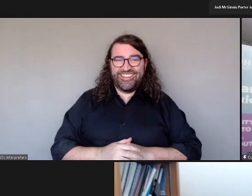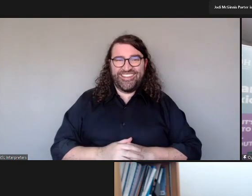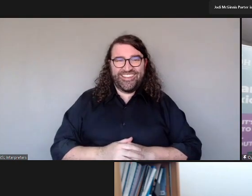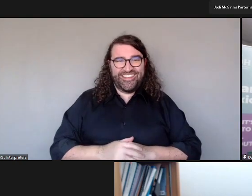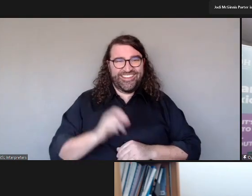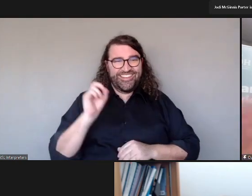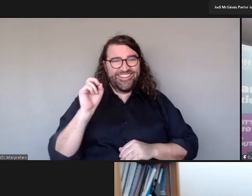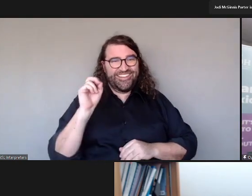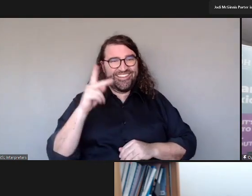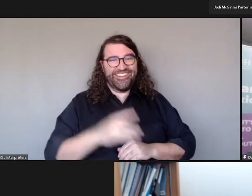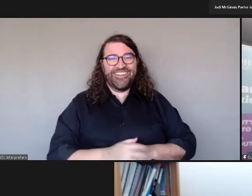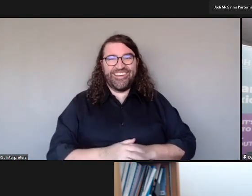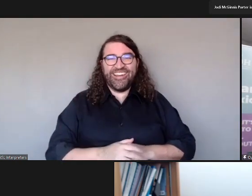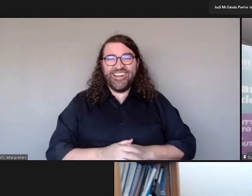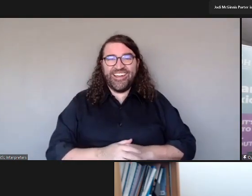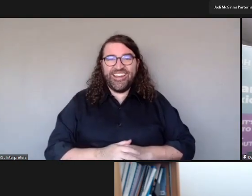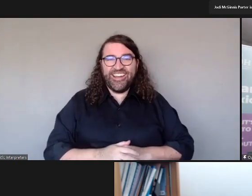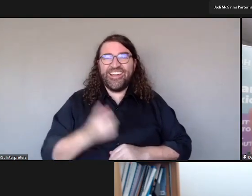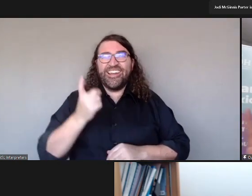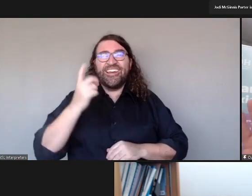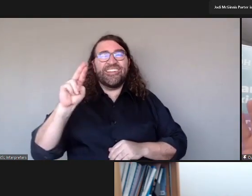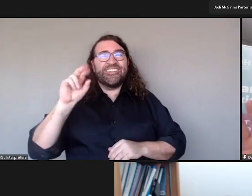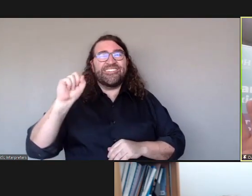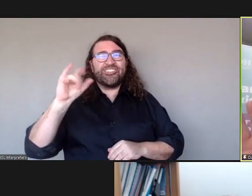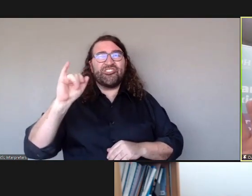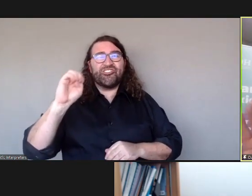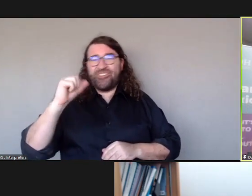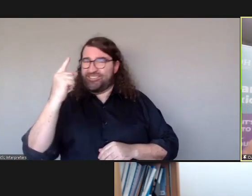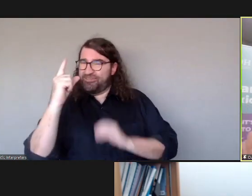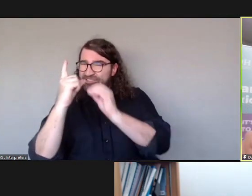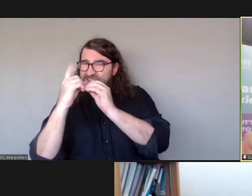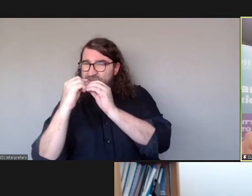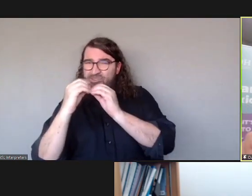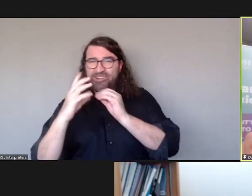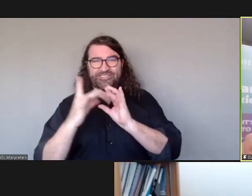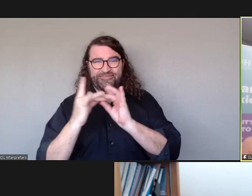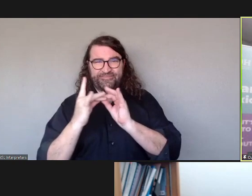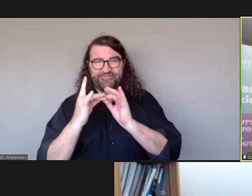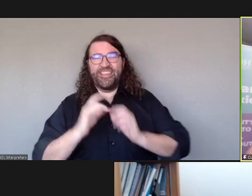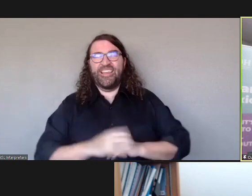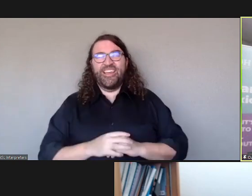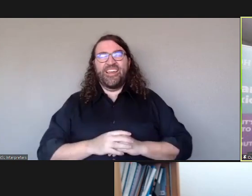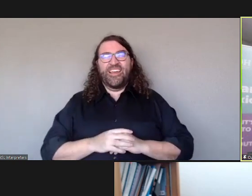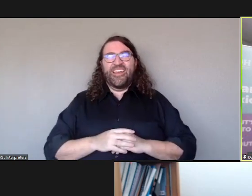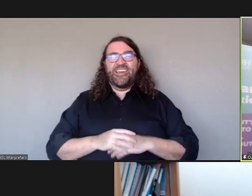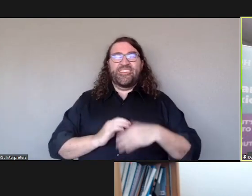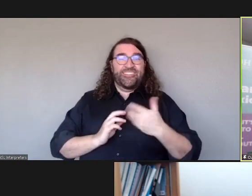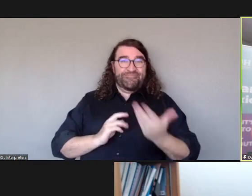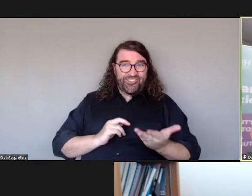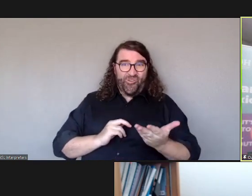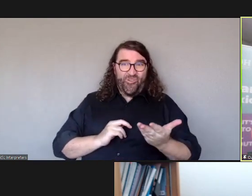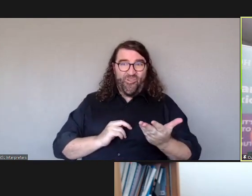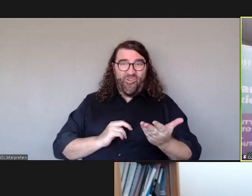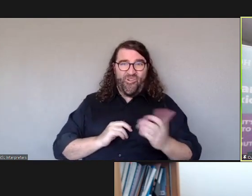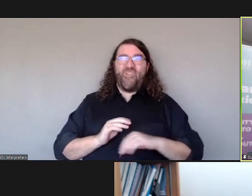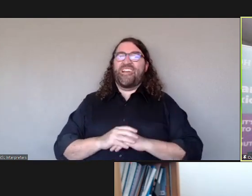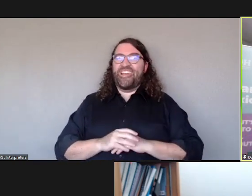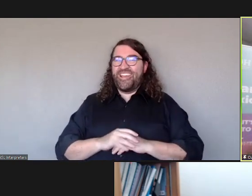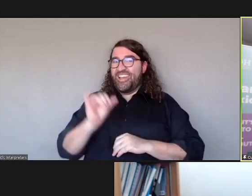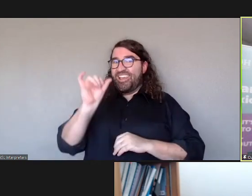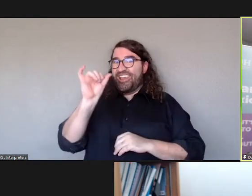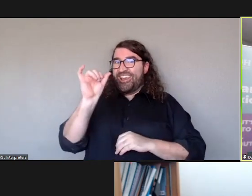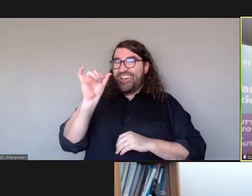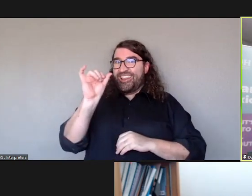Okay. Can I say one other thing though? Sure. About that? So this is another one of those